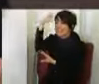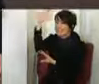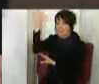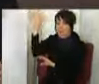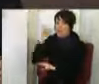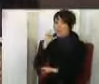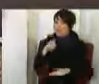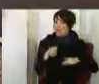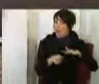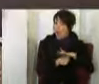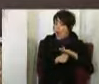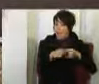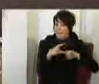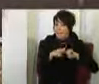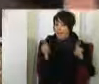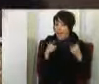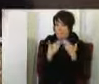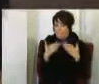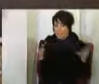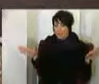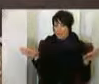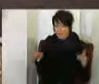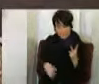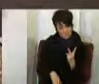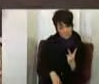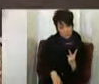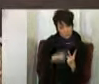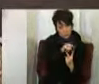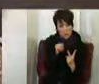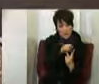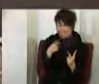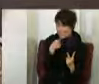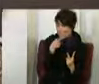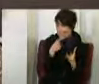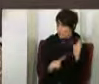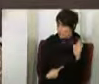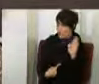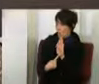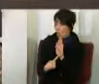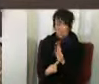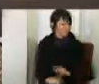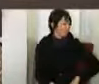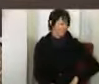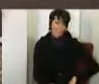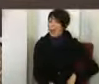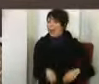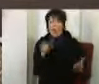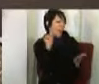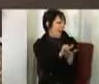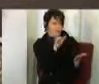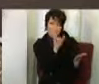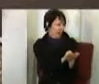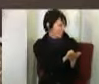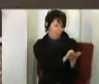hide ourselves, but to be public as a gay couple, I would have said, I'm going to doubt your existence.